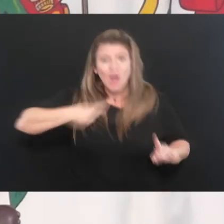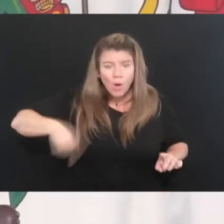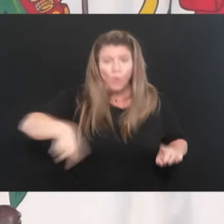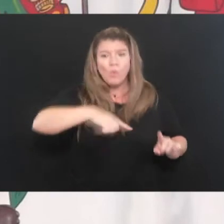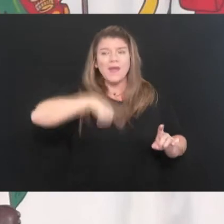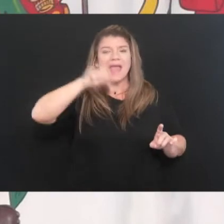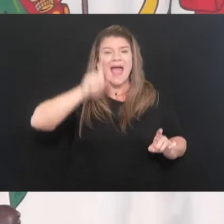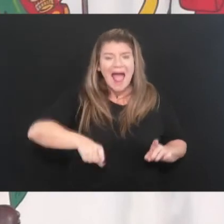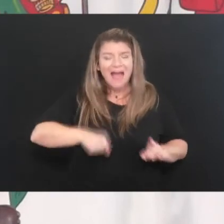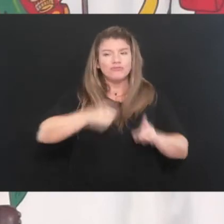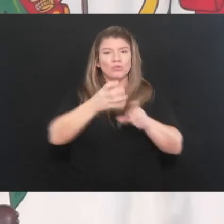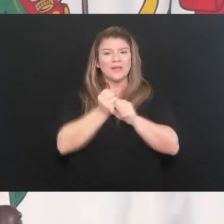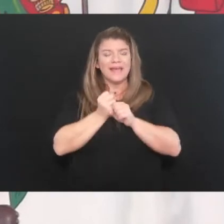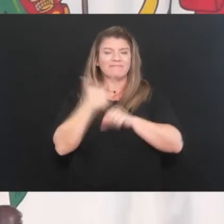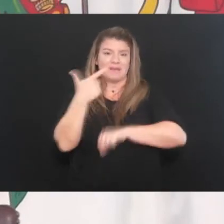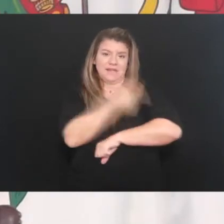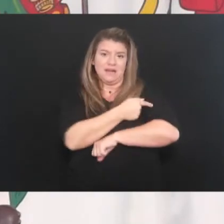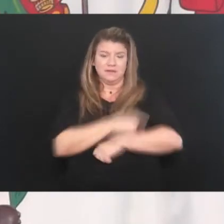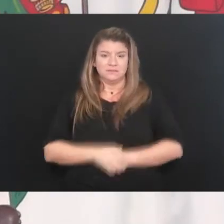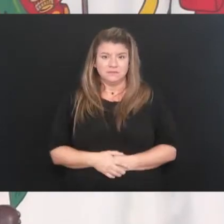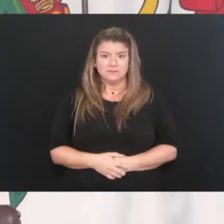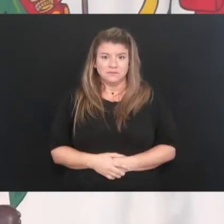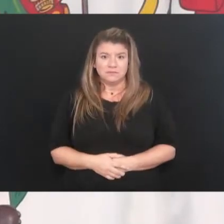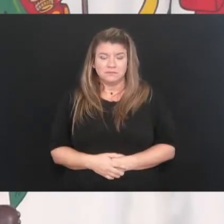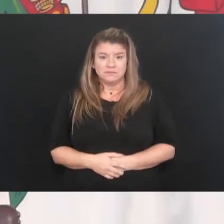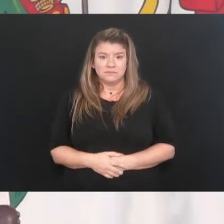get ourselves vaccinated.